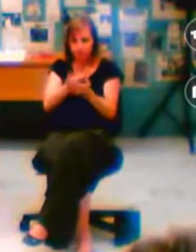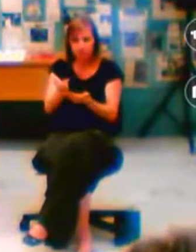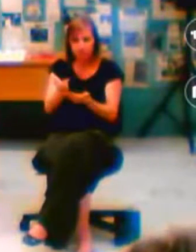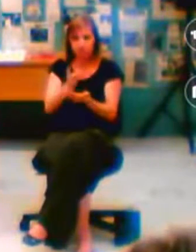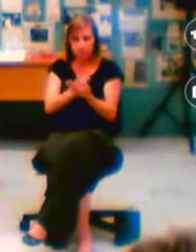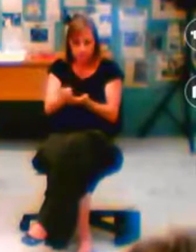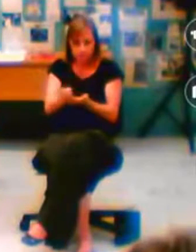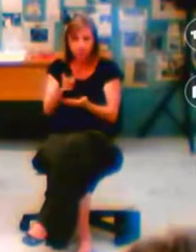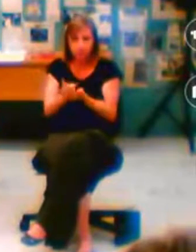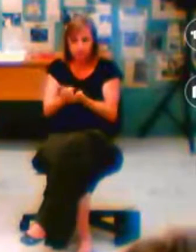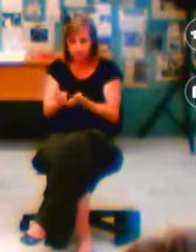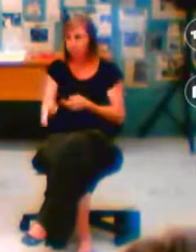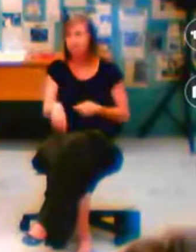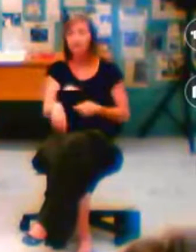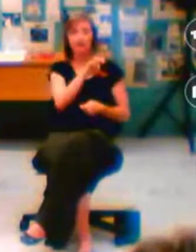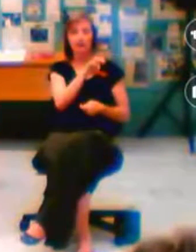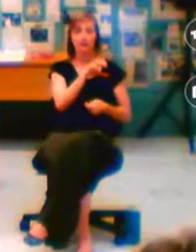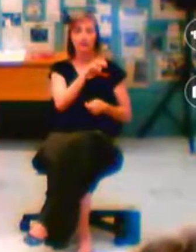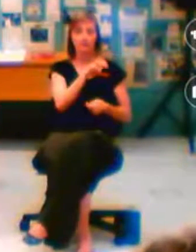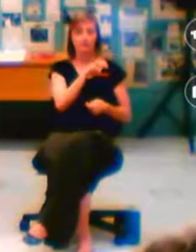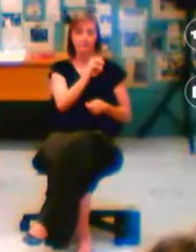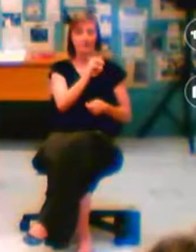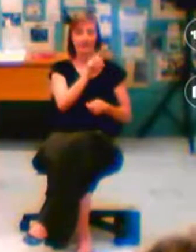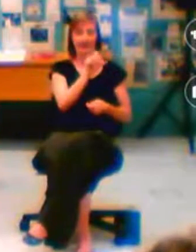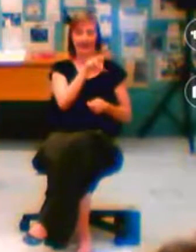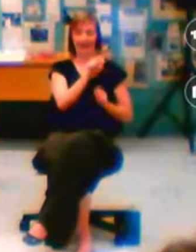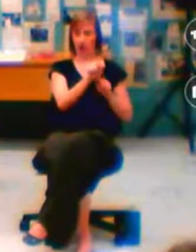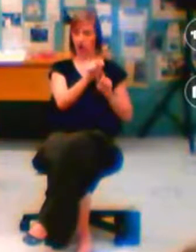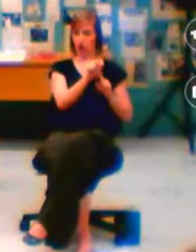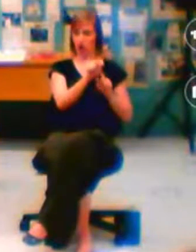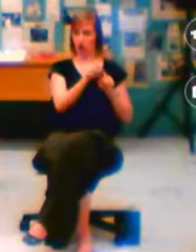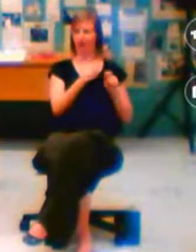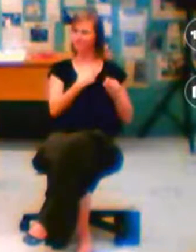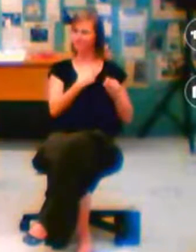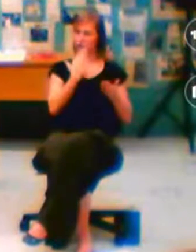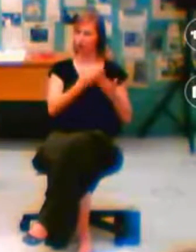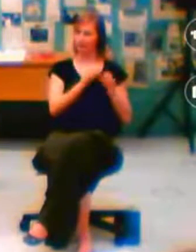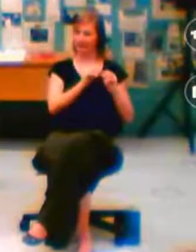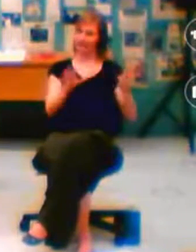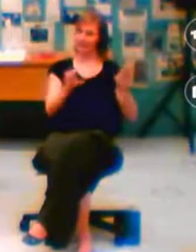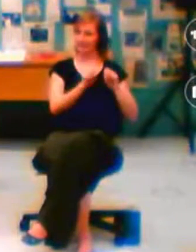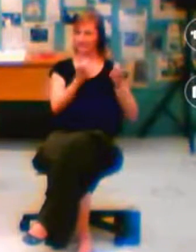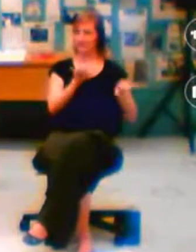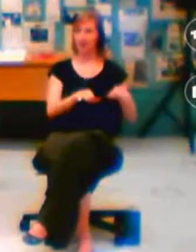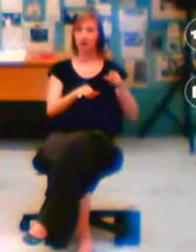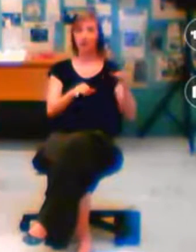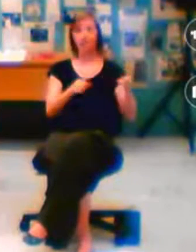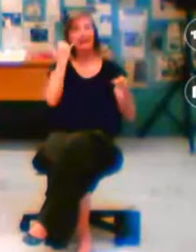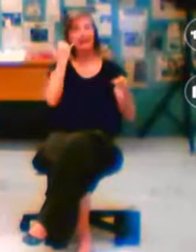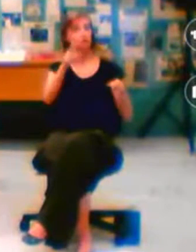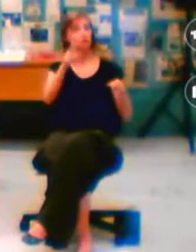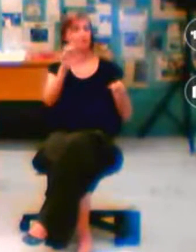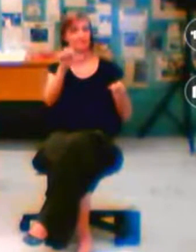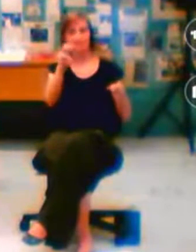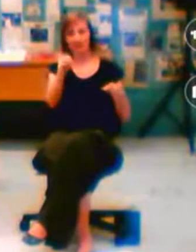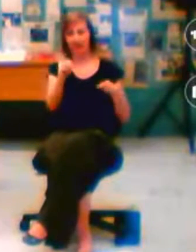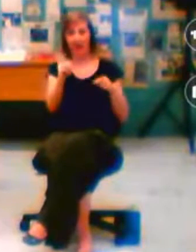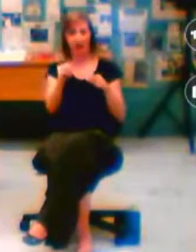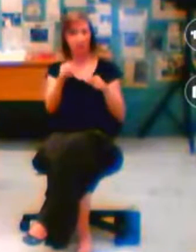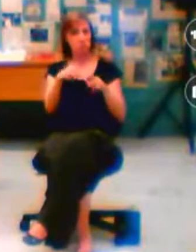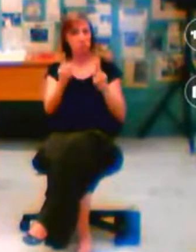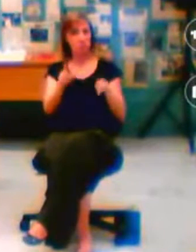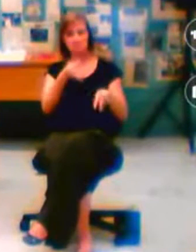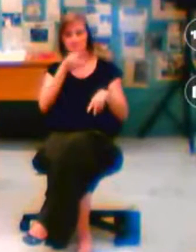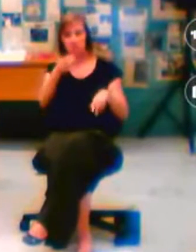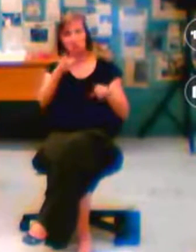The government in the U.S. has been trying to buy an air traffic control system for 33 years and has failed every time.